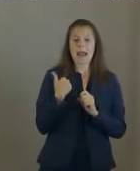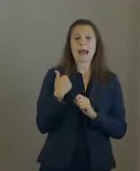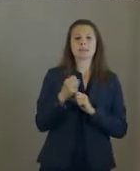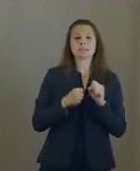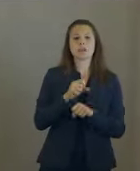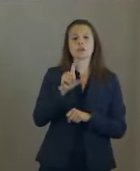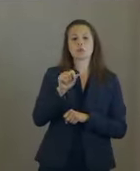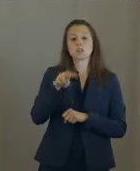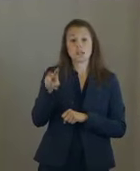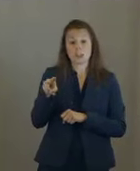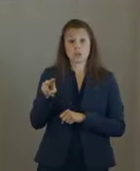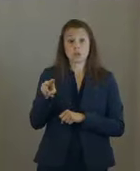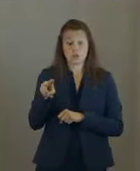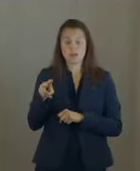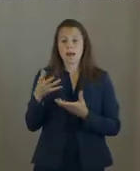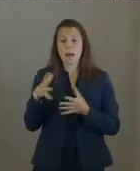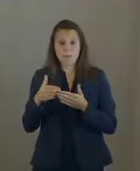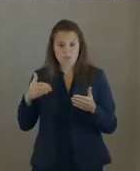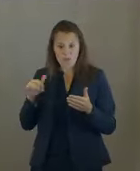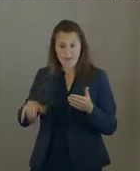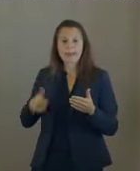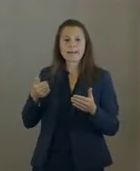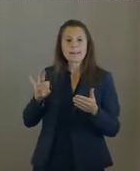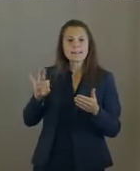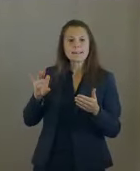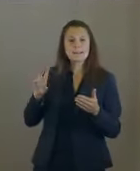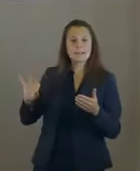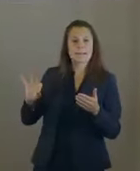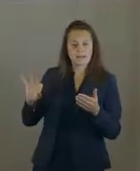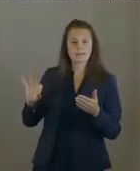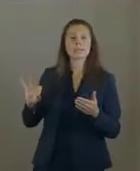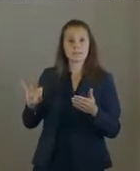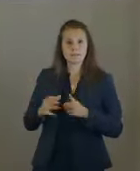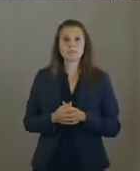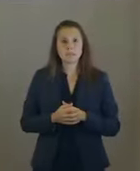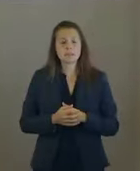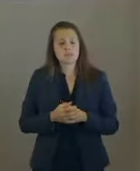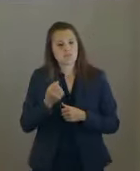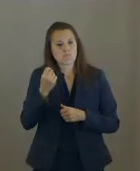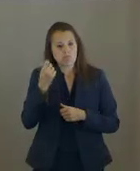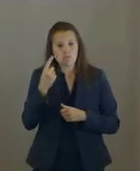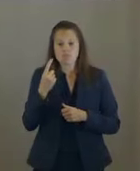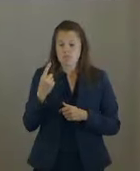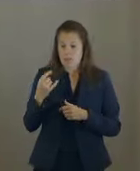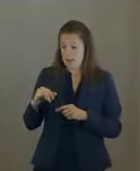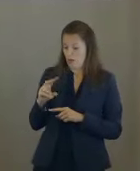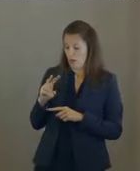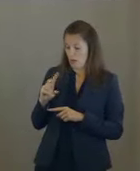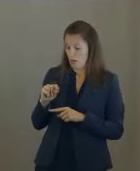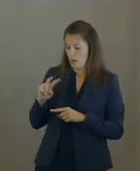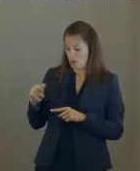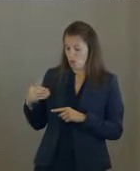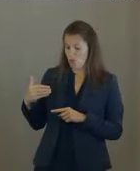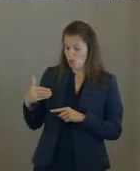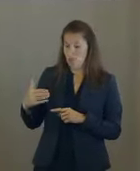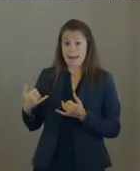2022. Before that, they were last amended in 1979. Since a couple years ago, we have there have been some